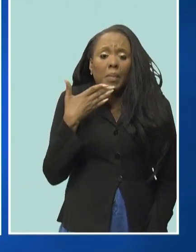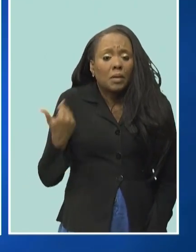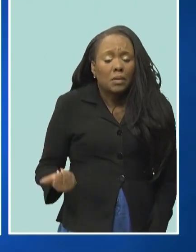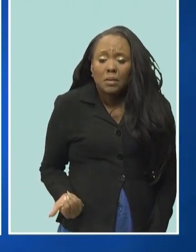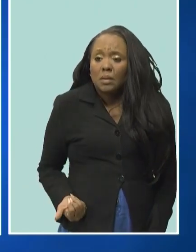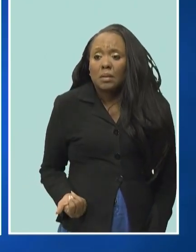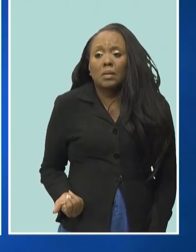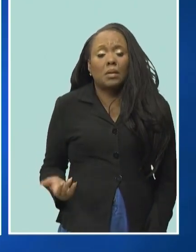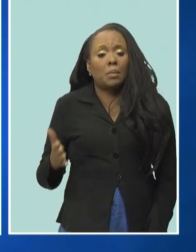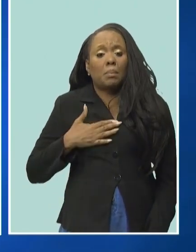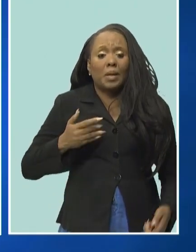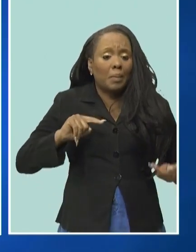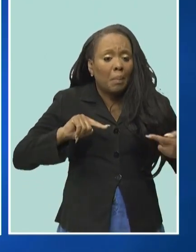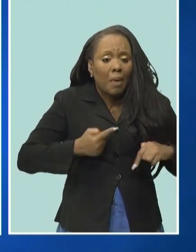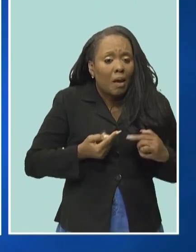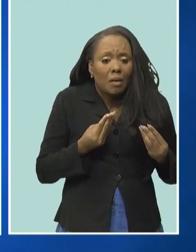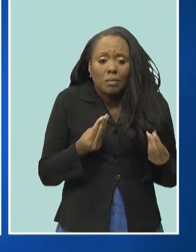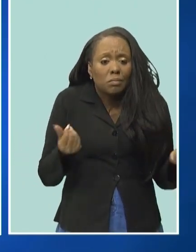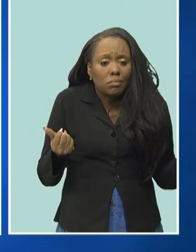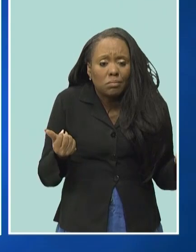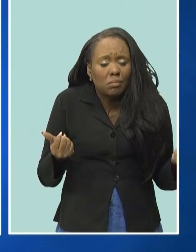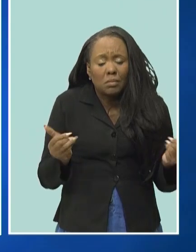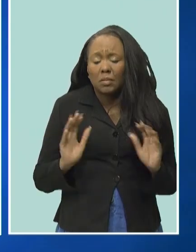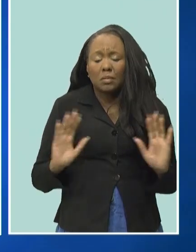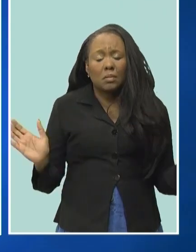the pain any easier, so